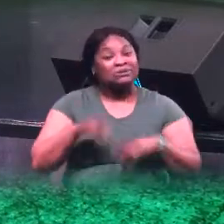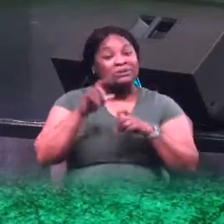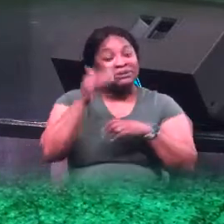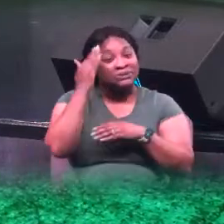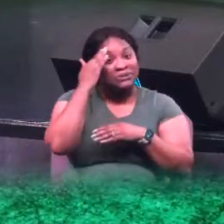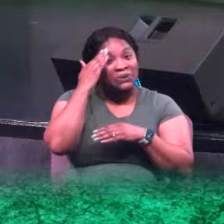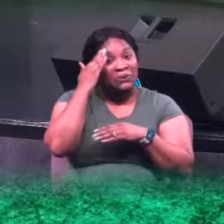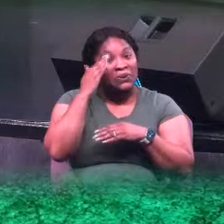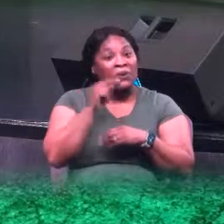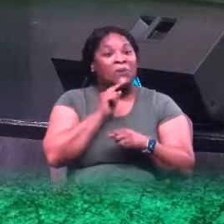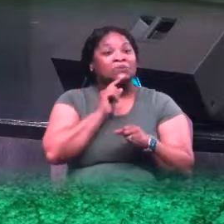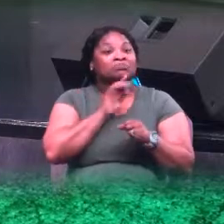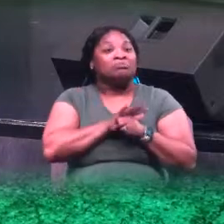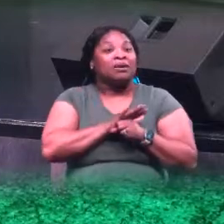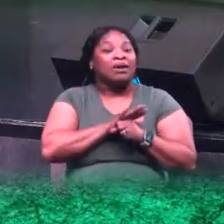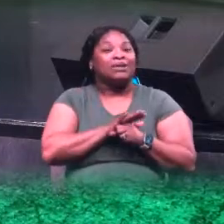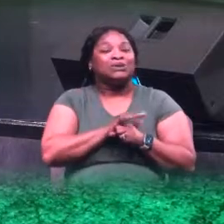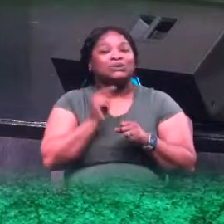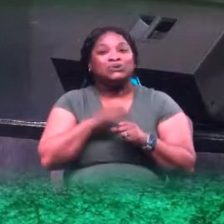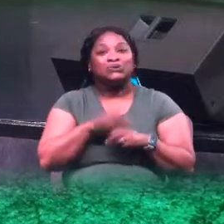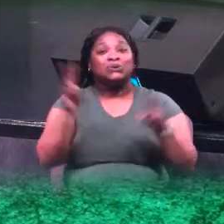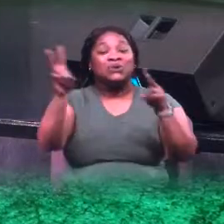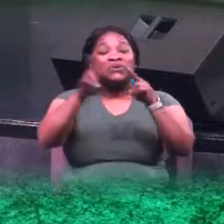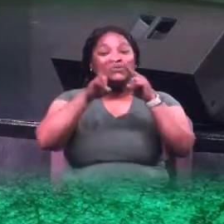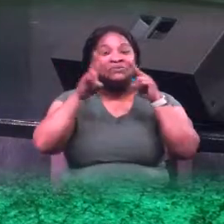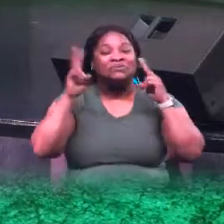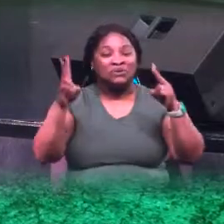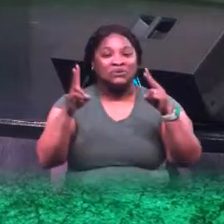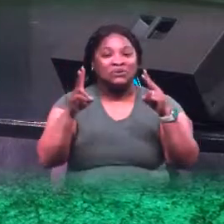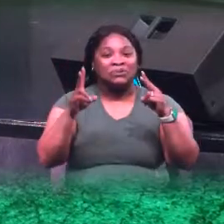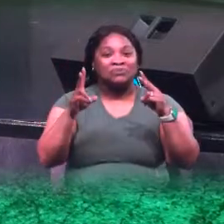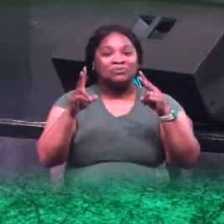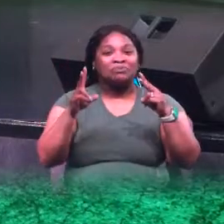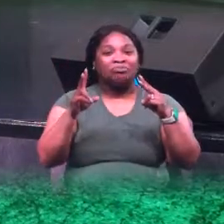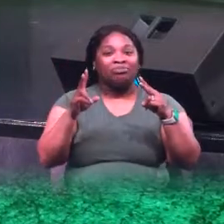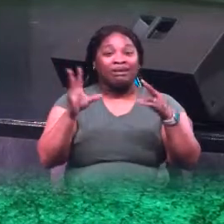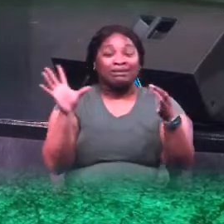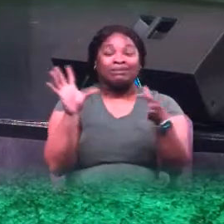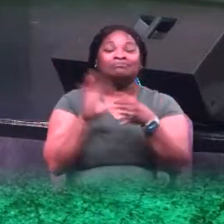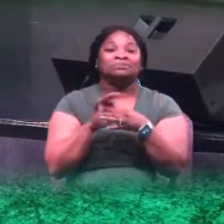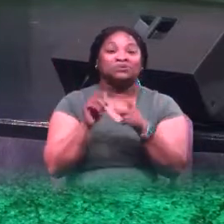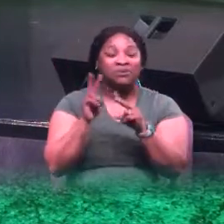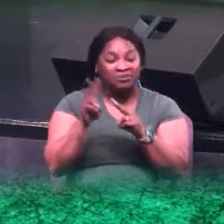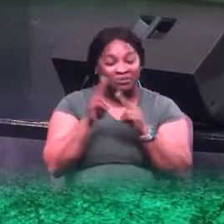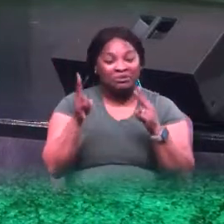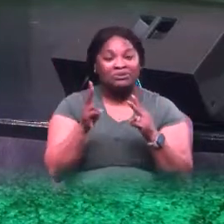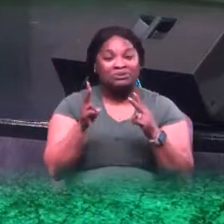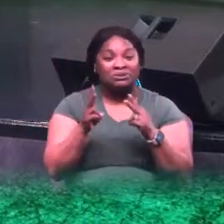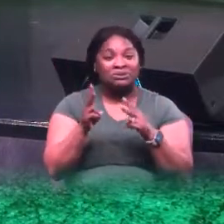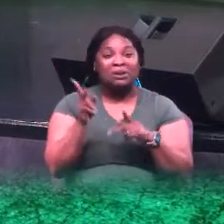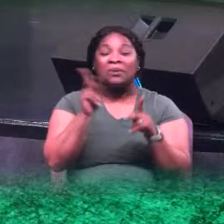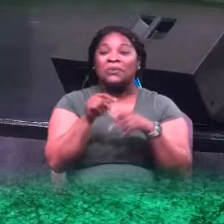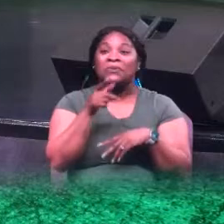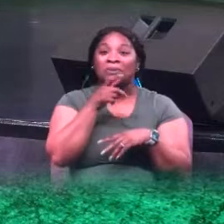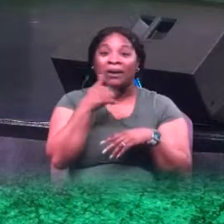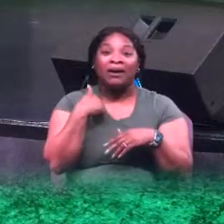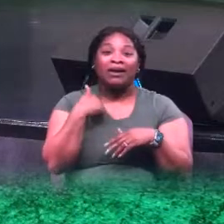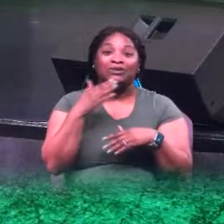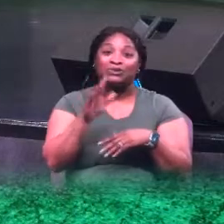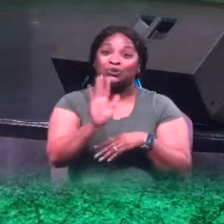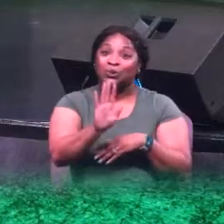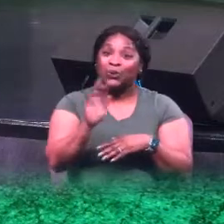You gotta know who's committed to the victory, and if you gotta make sure you know who's got your back.